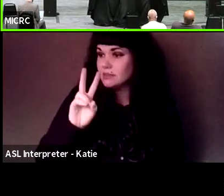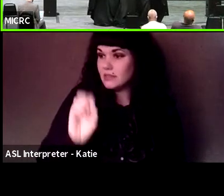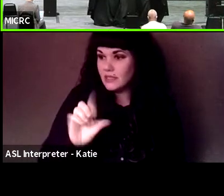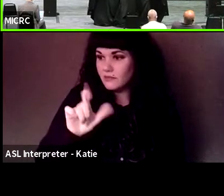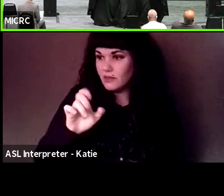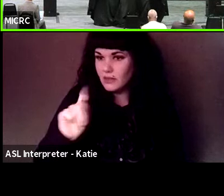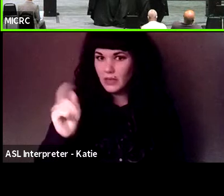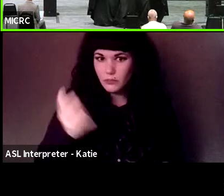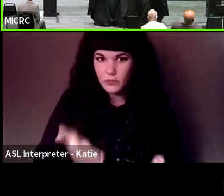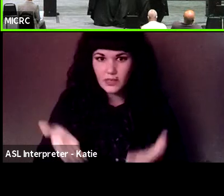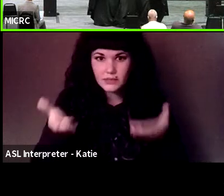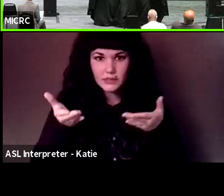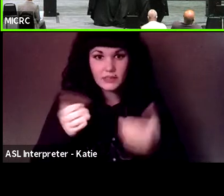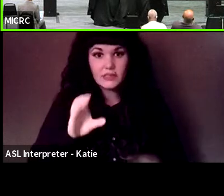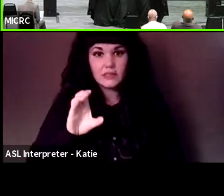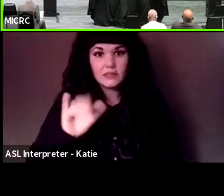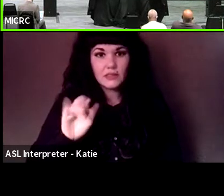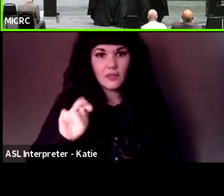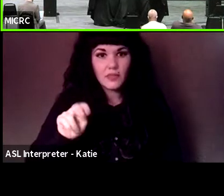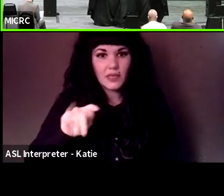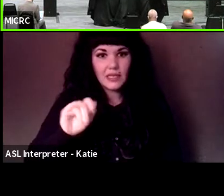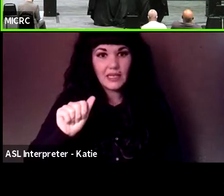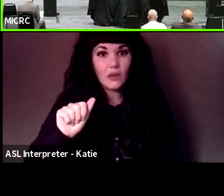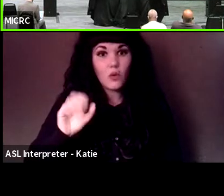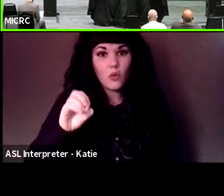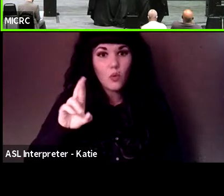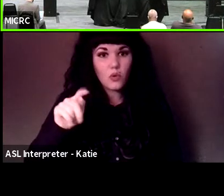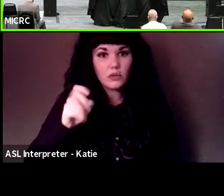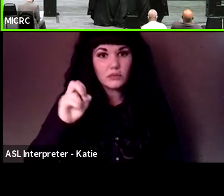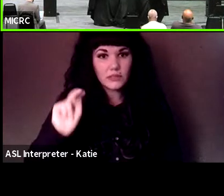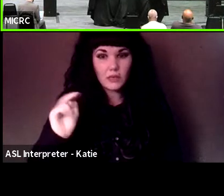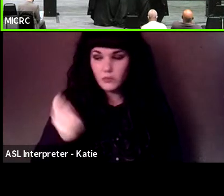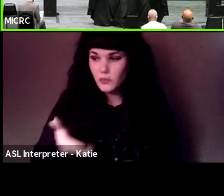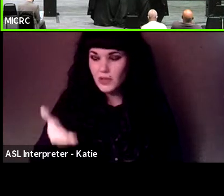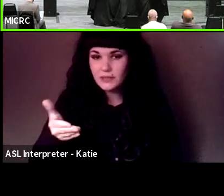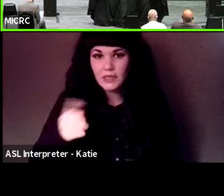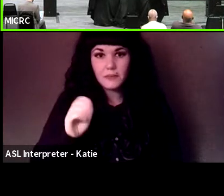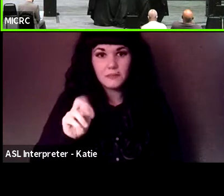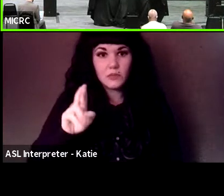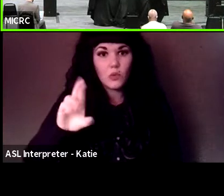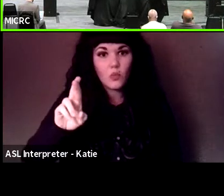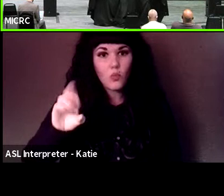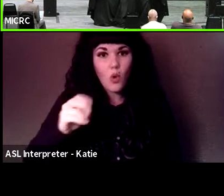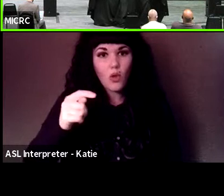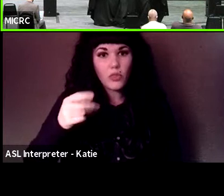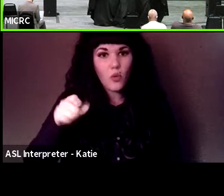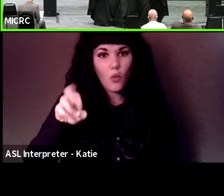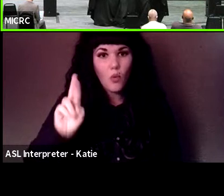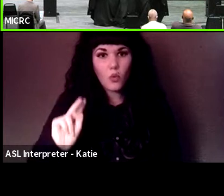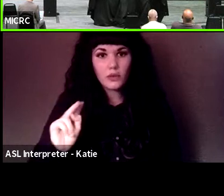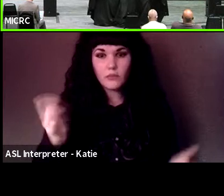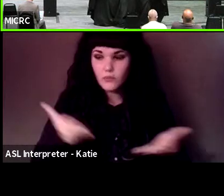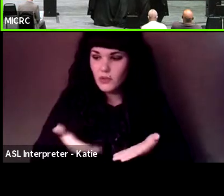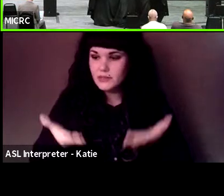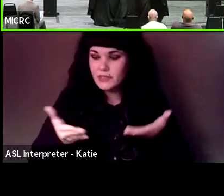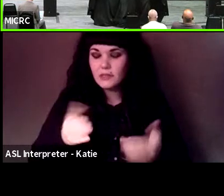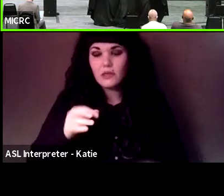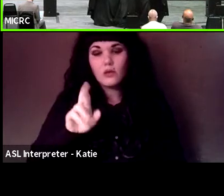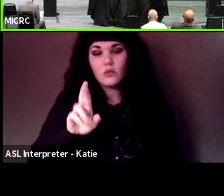Cynthia Orton. Present. Elsie Rothhorn. Present. Rebecca Satella.